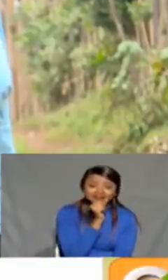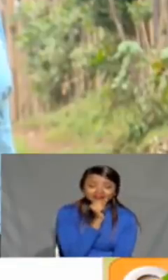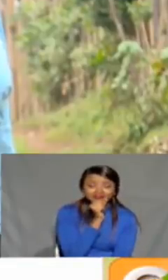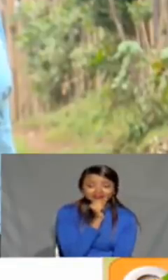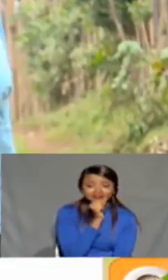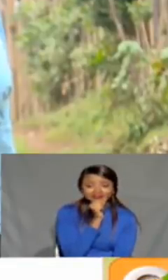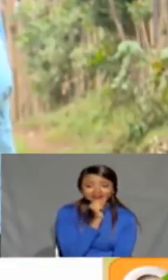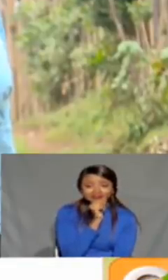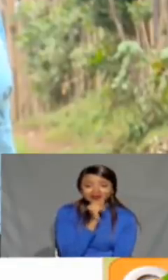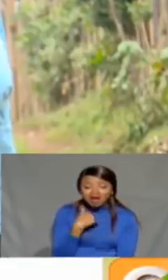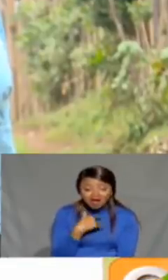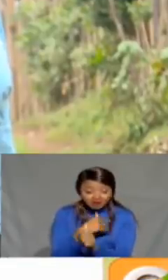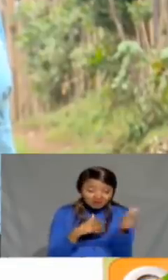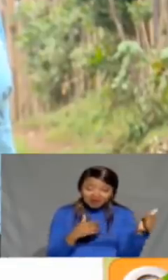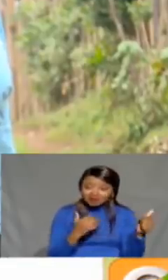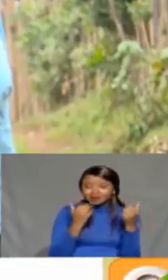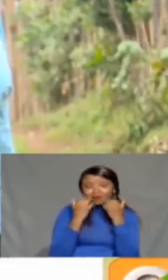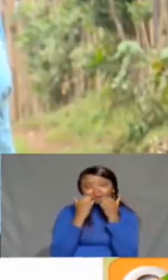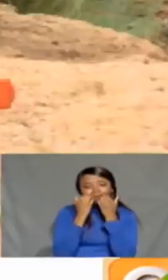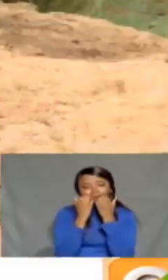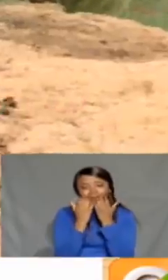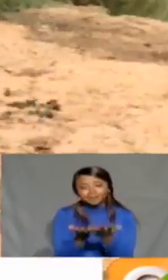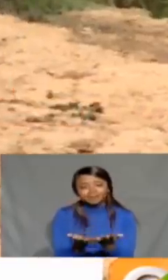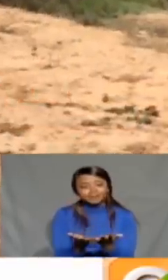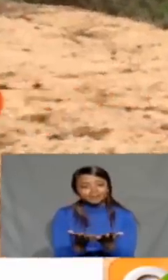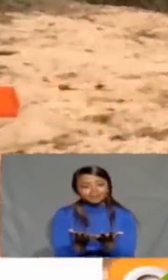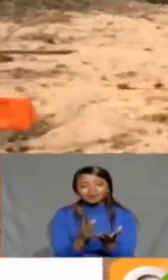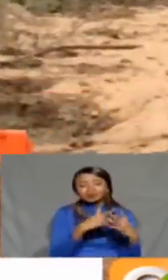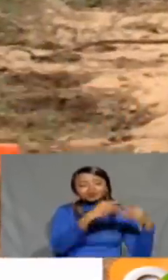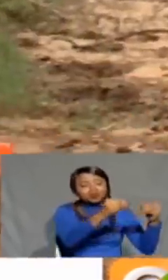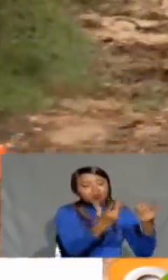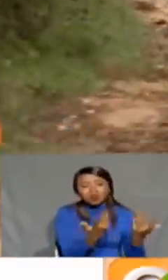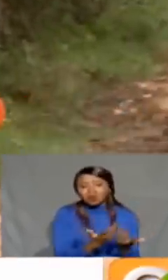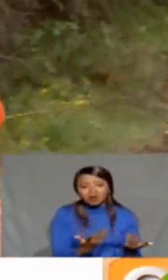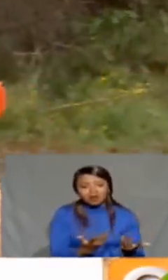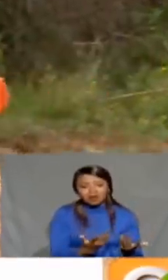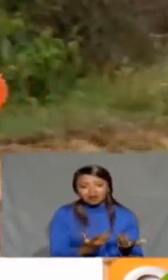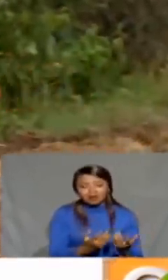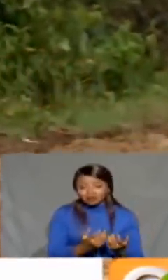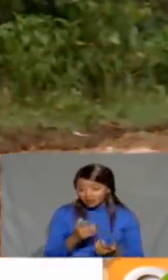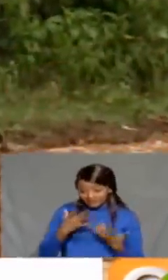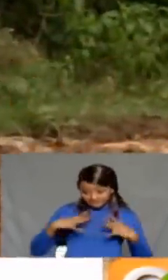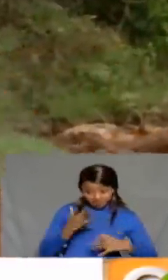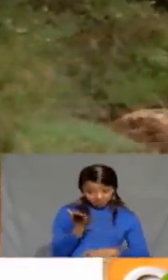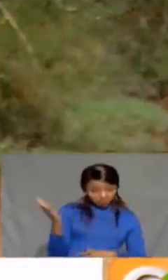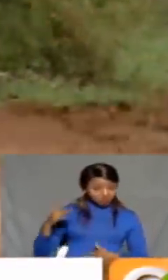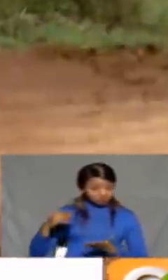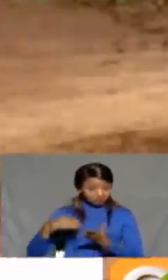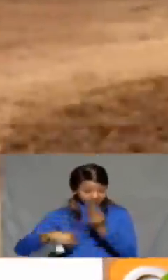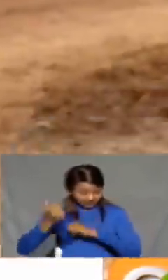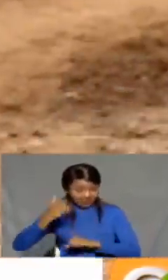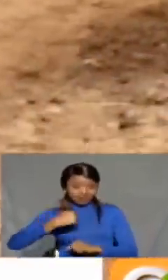Na kuna shamba lingine mahali tunaenda. Kutokana na wale walituhusia,